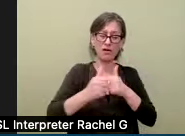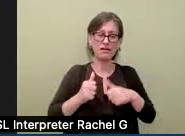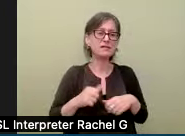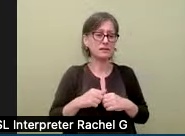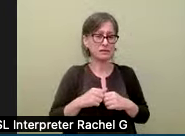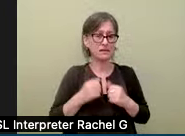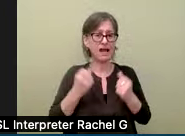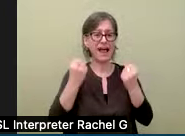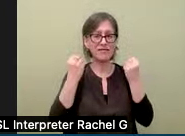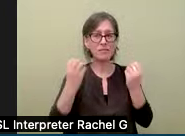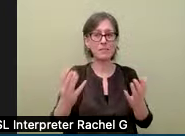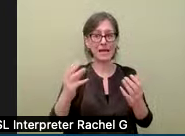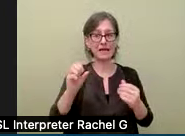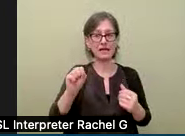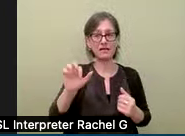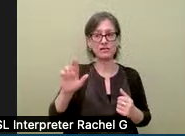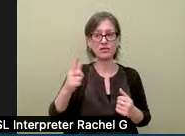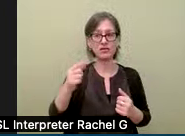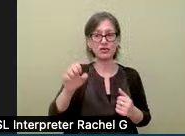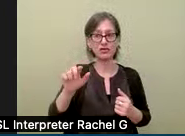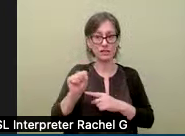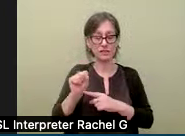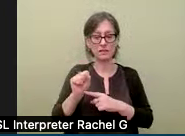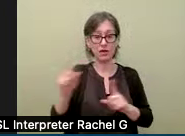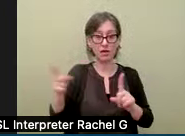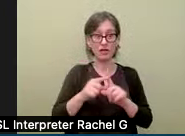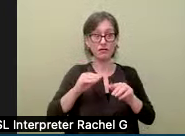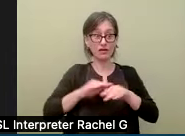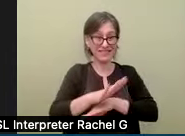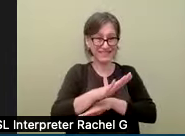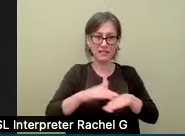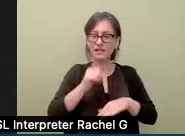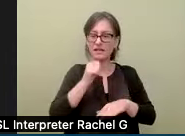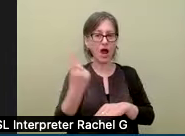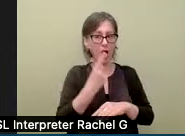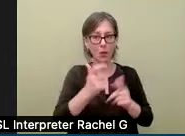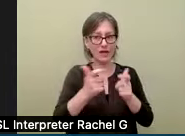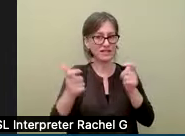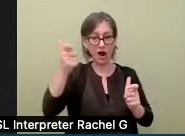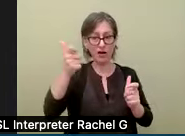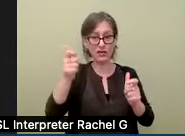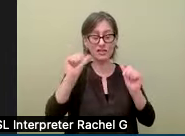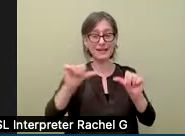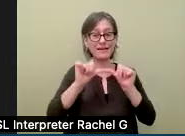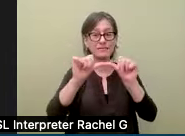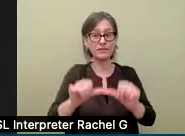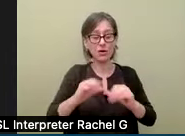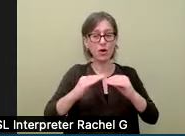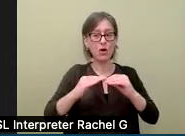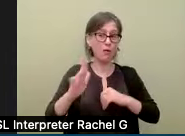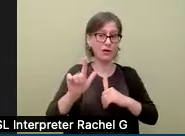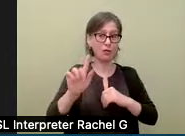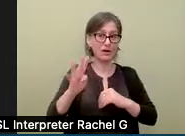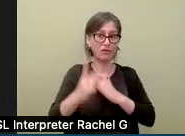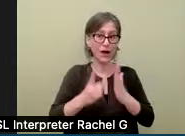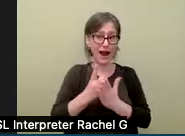many surges. Remember, the first surge is almost never the largest, and the danger period can last 24 hours or more, as it did in